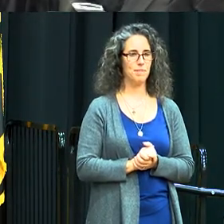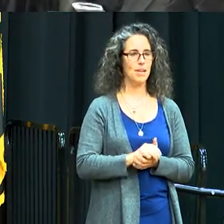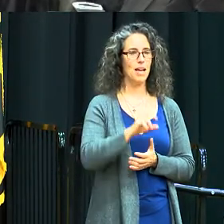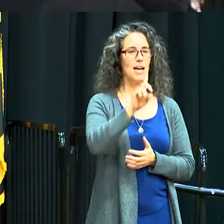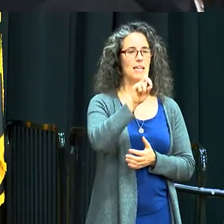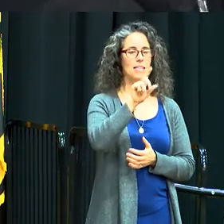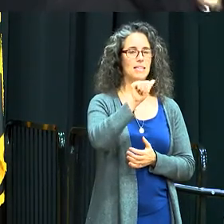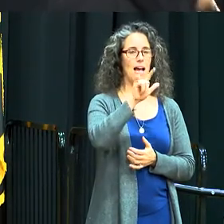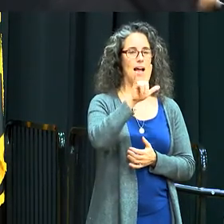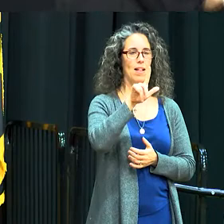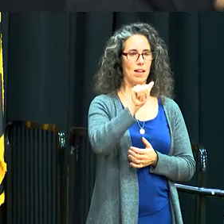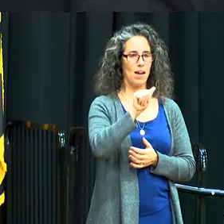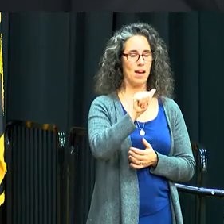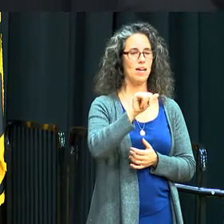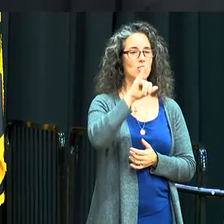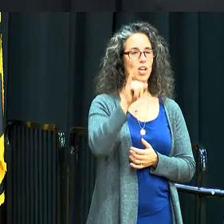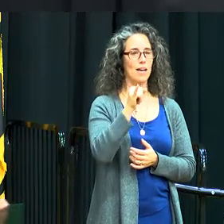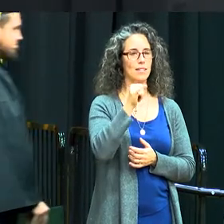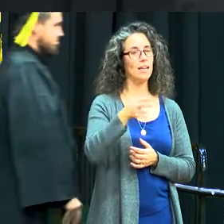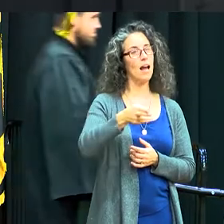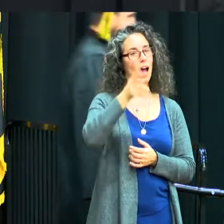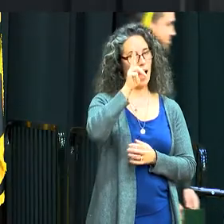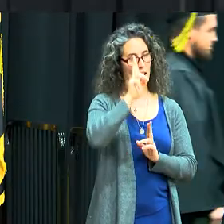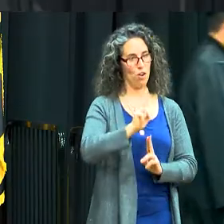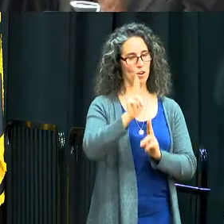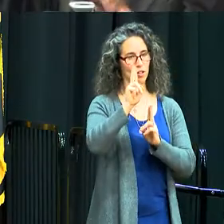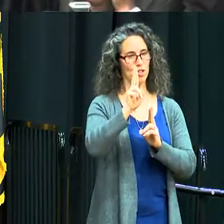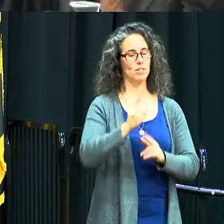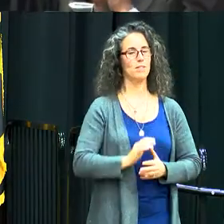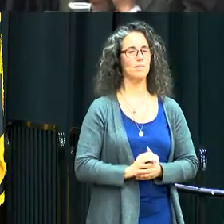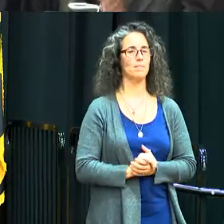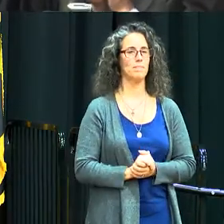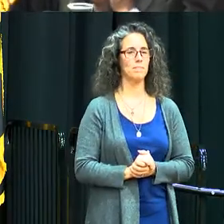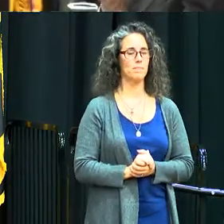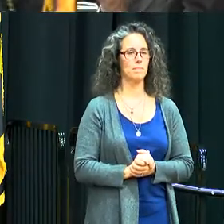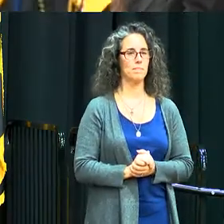Dahlia Morgan Jackson, High Honors.